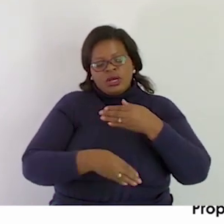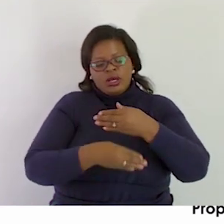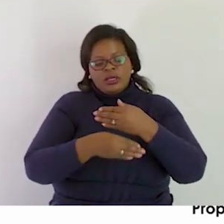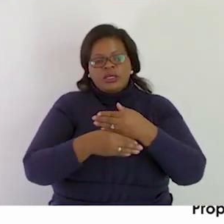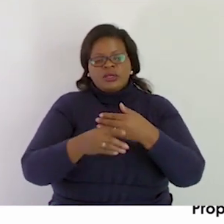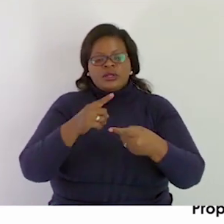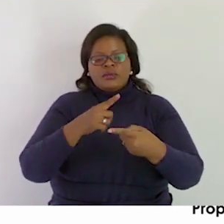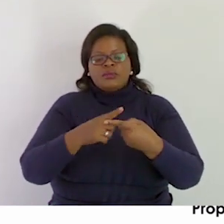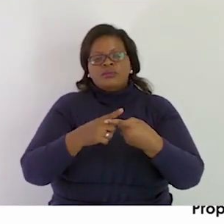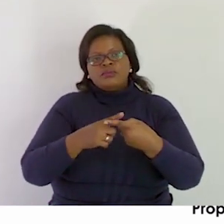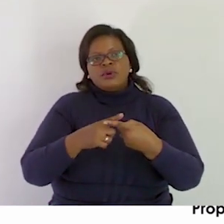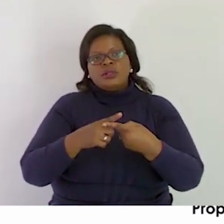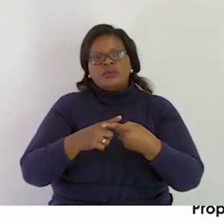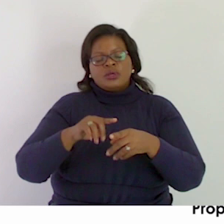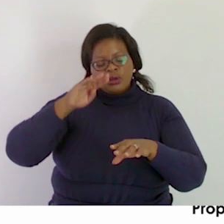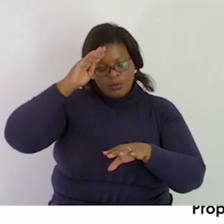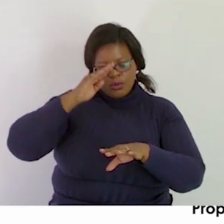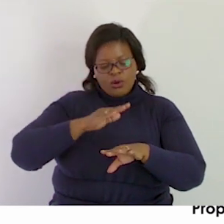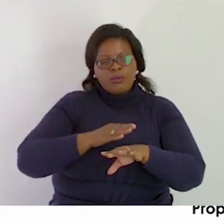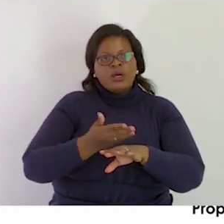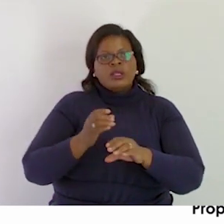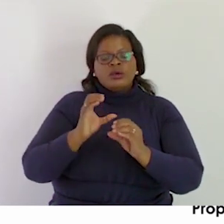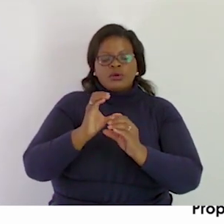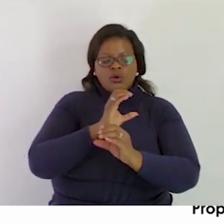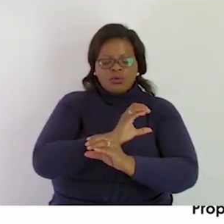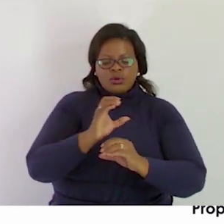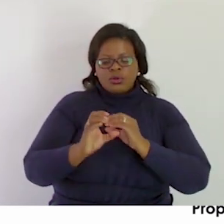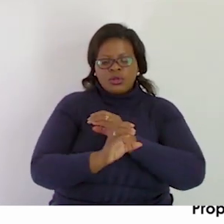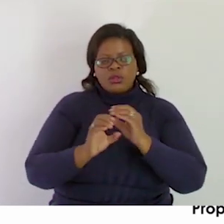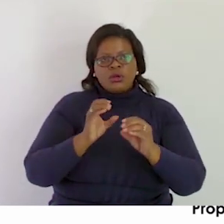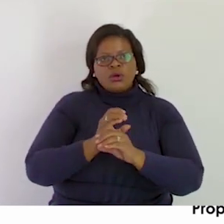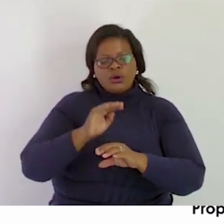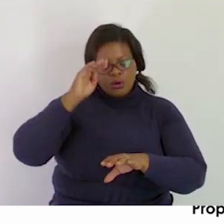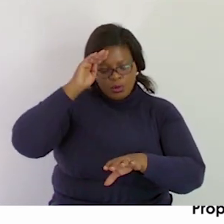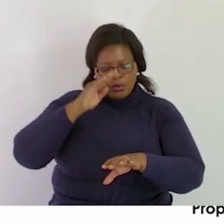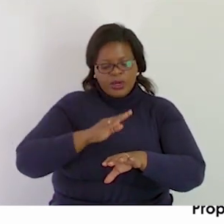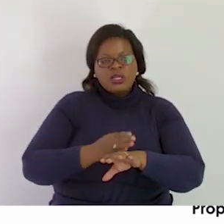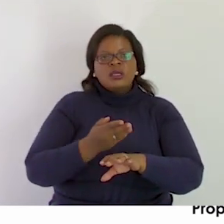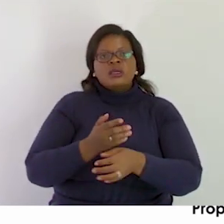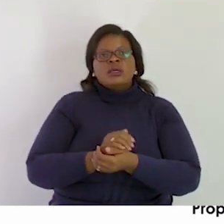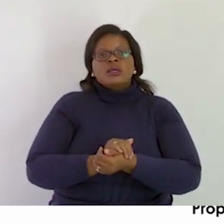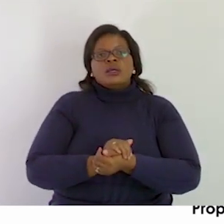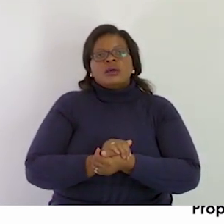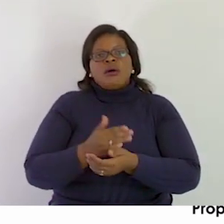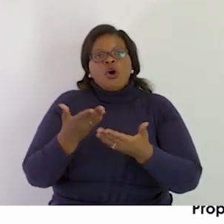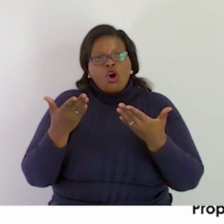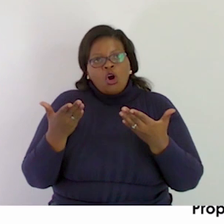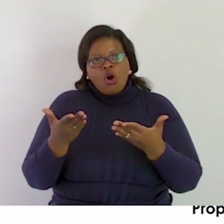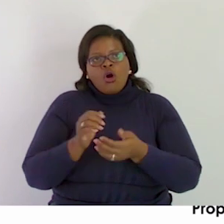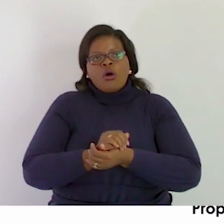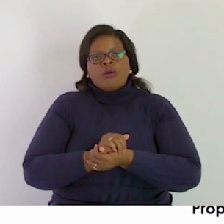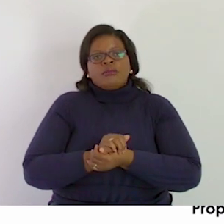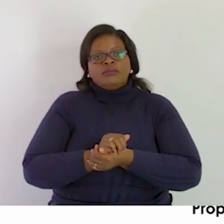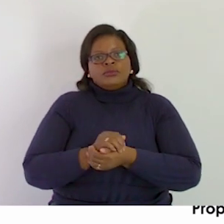it's commutative property of addition, then you have to write it in that